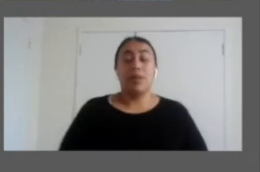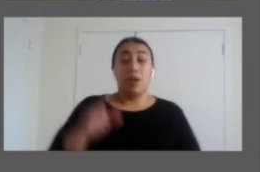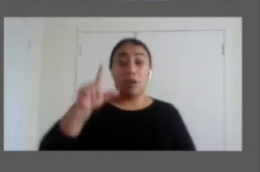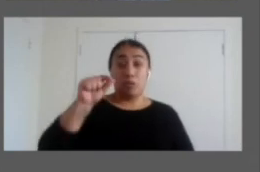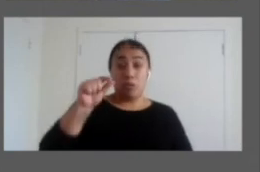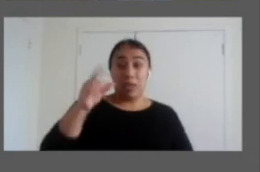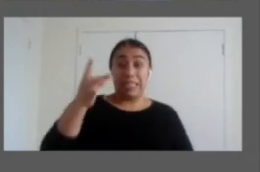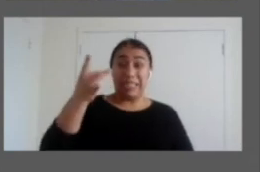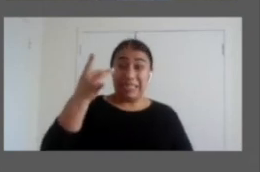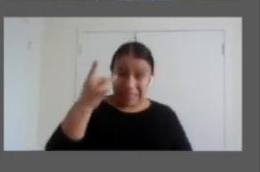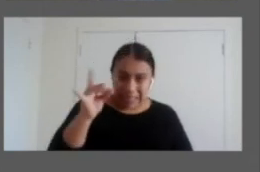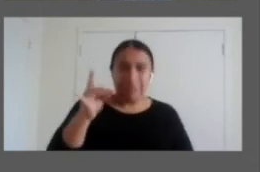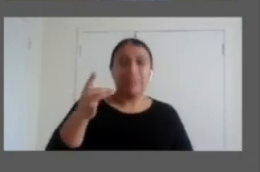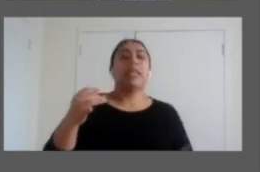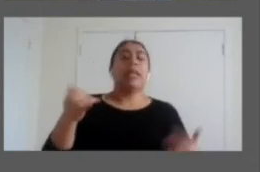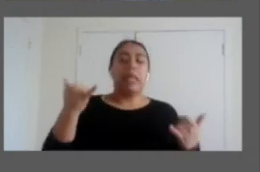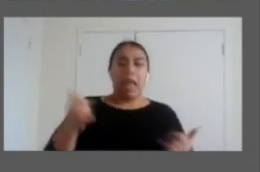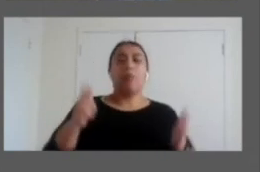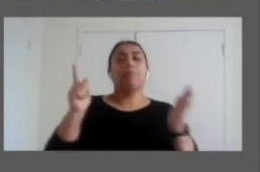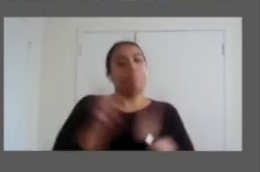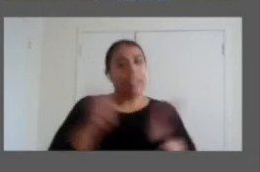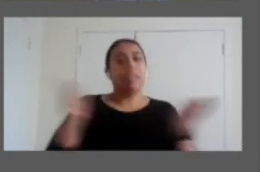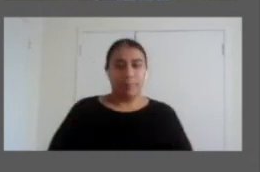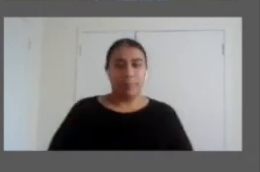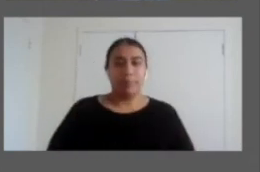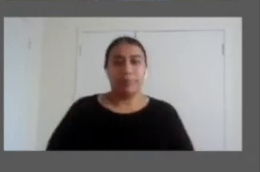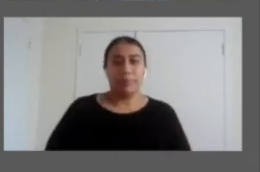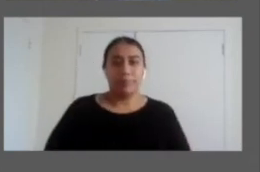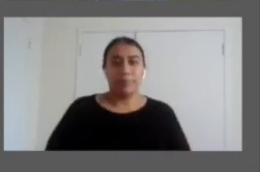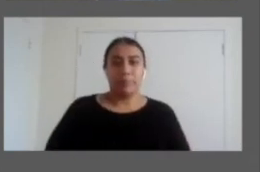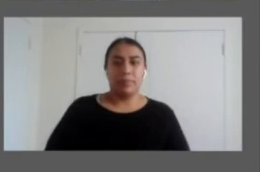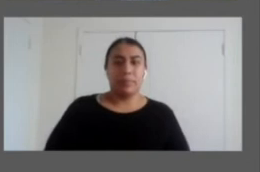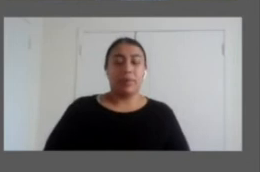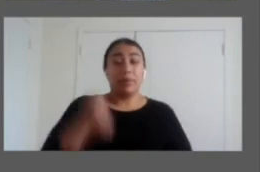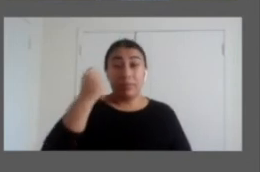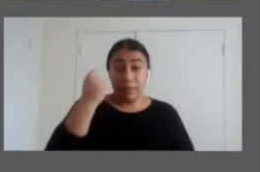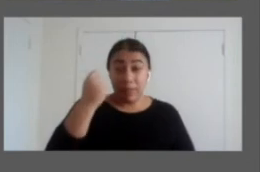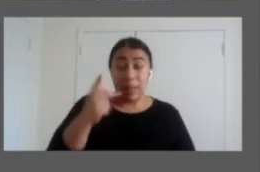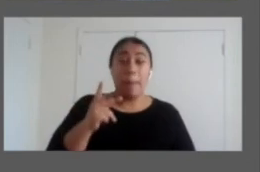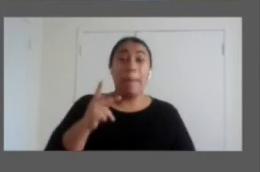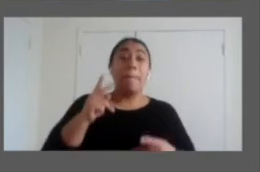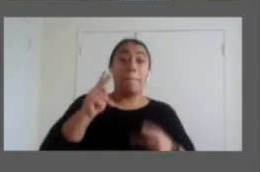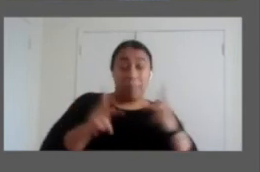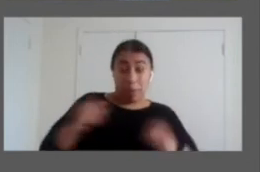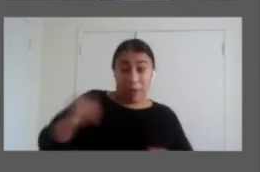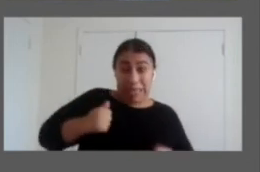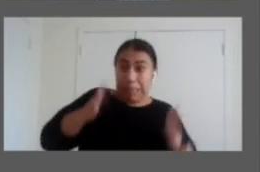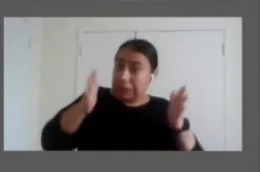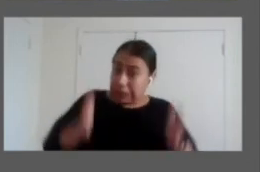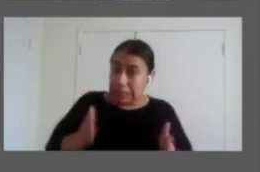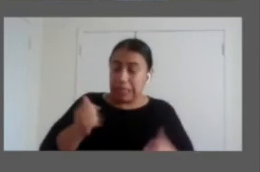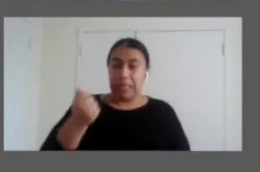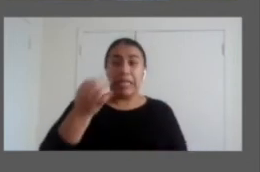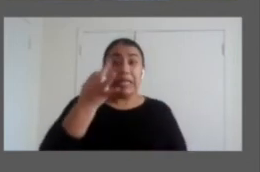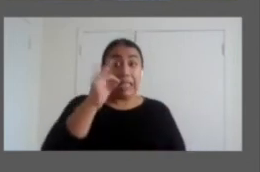19, 2018, the Senate passed the bill and the Prime Minister announced the effective legalization date as October 17,